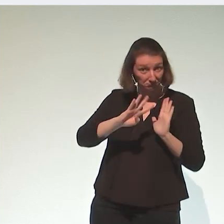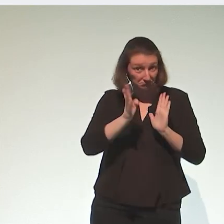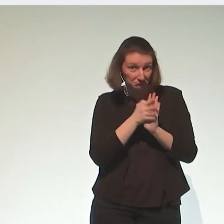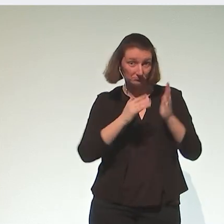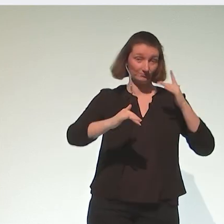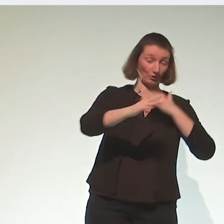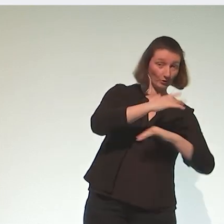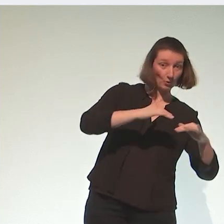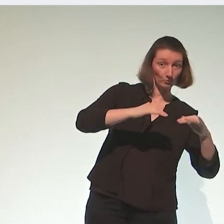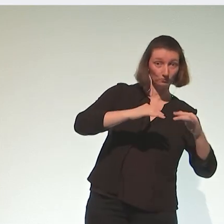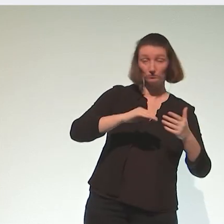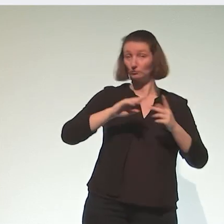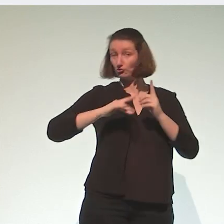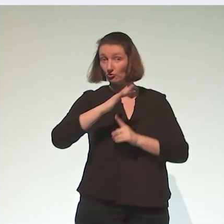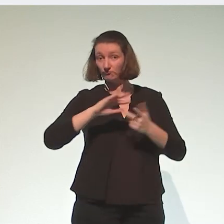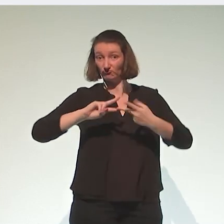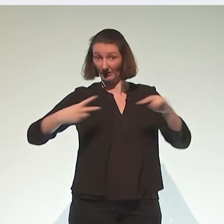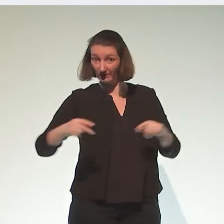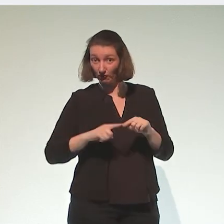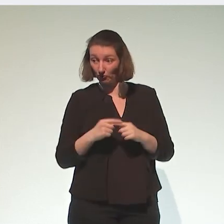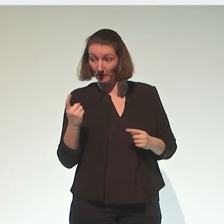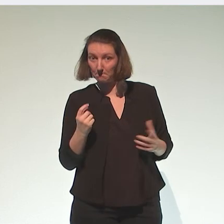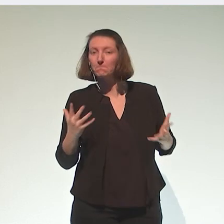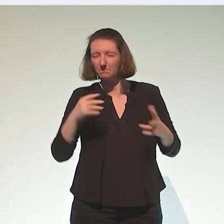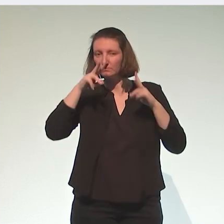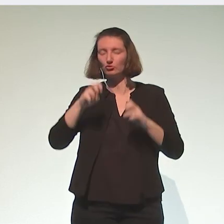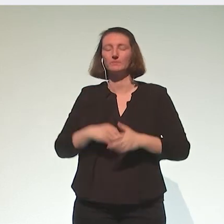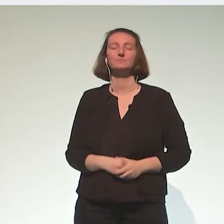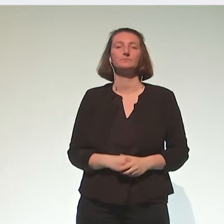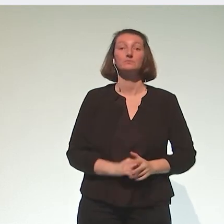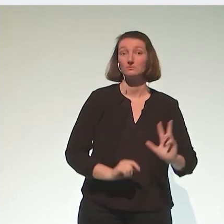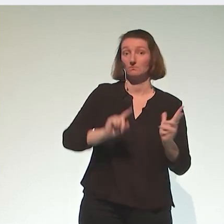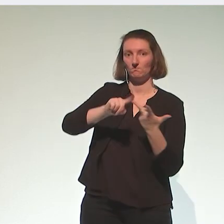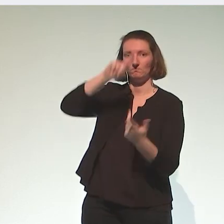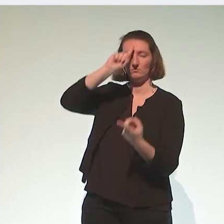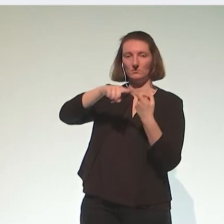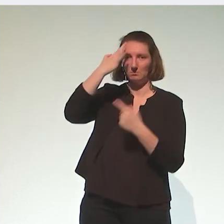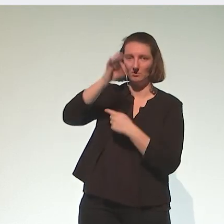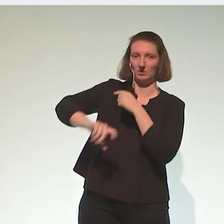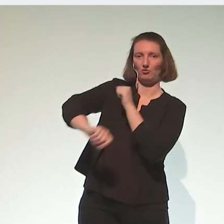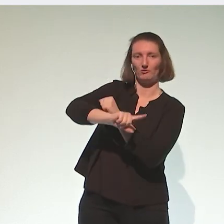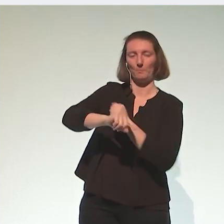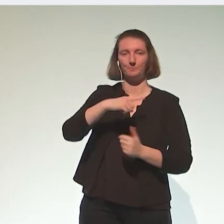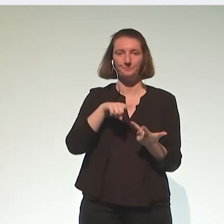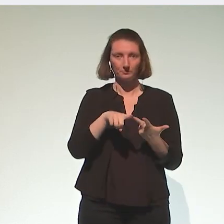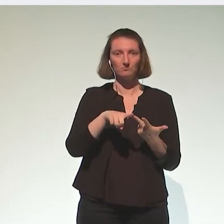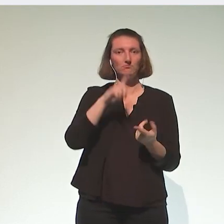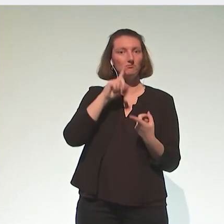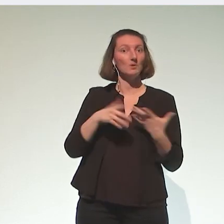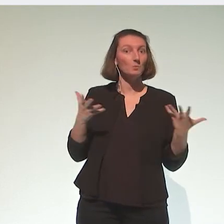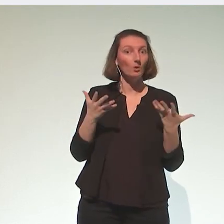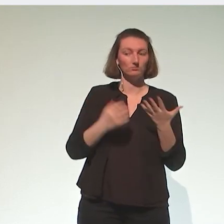genetic determinants of these disorders. The third area of our action, innovation, in order to